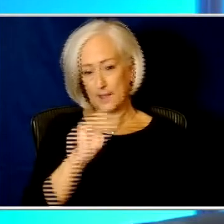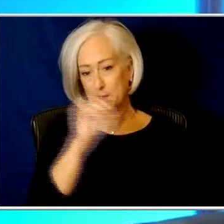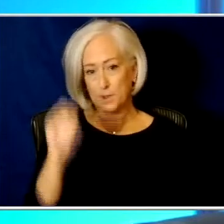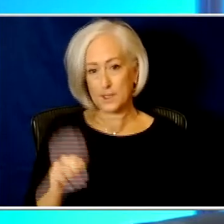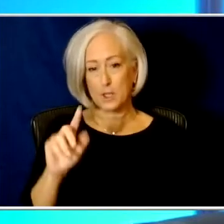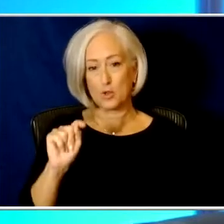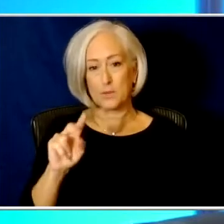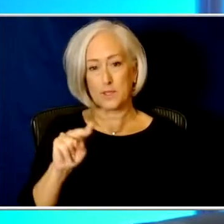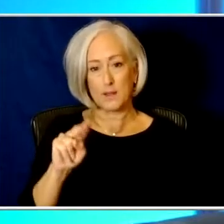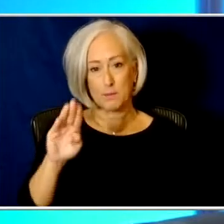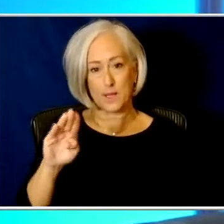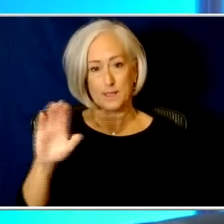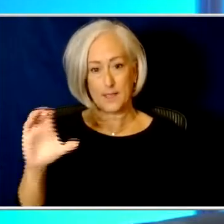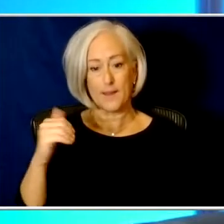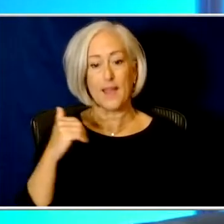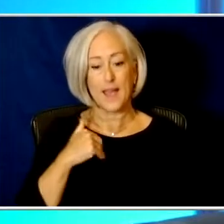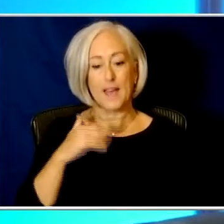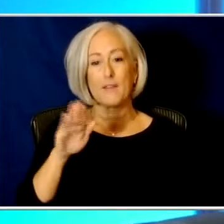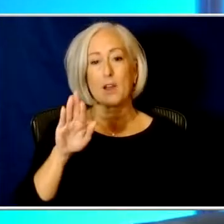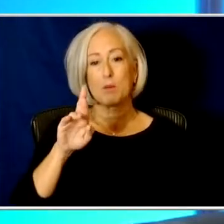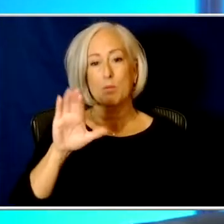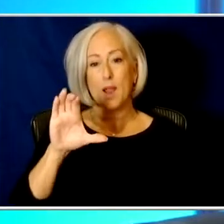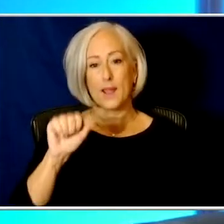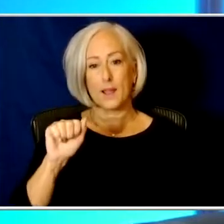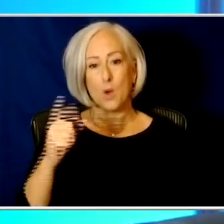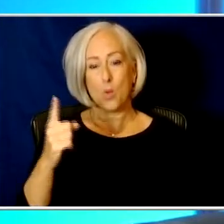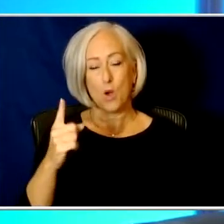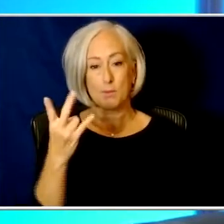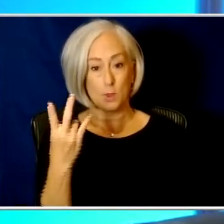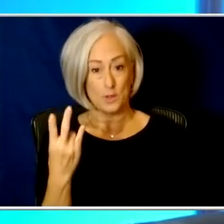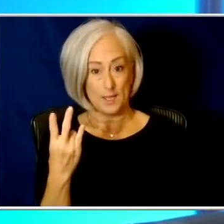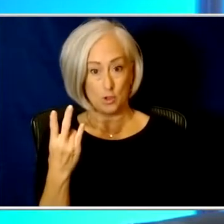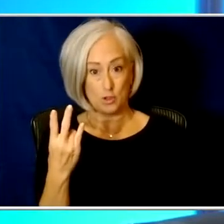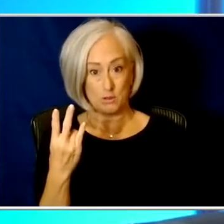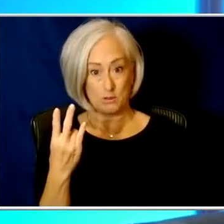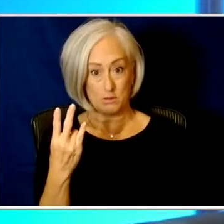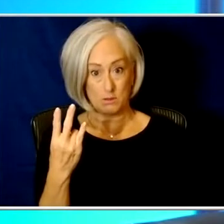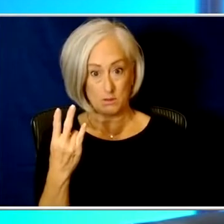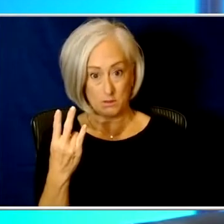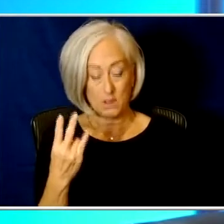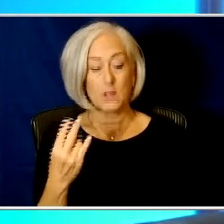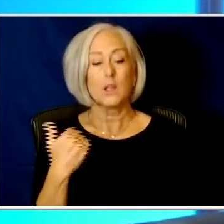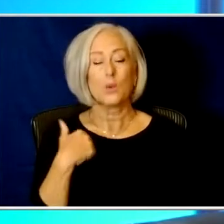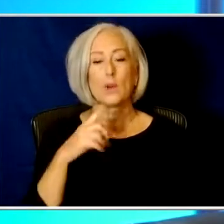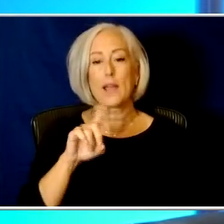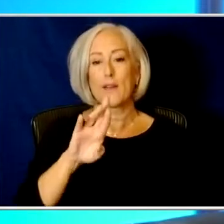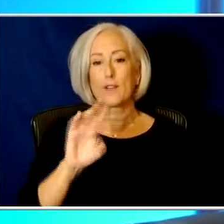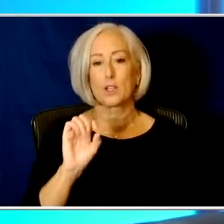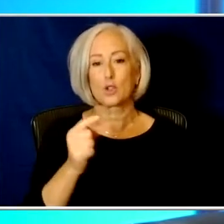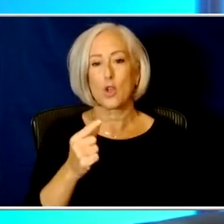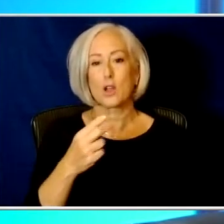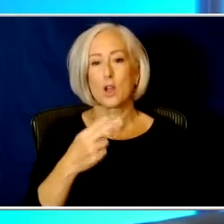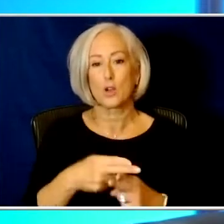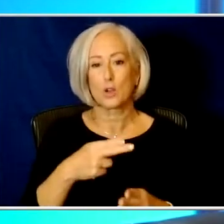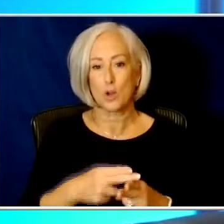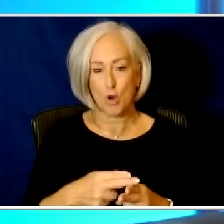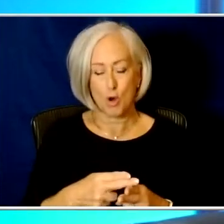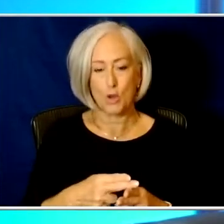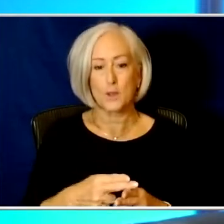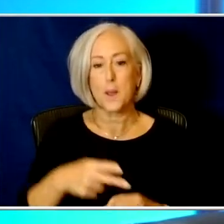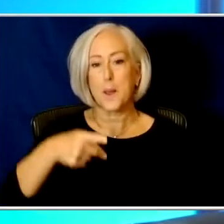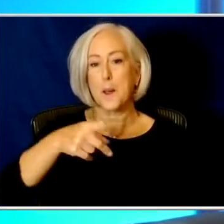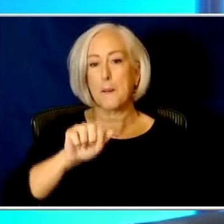I'm figuring that out. I will carry on. So let's see. We've got Yen Liang wants to know, do we have any new chemotherapy treatments or